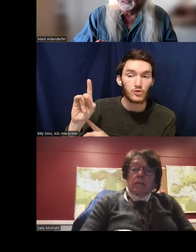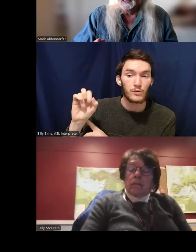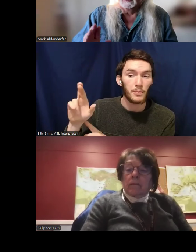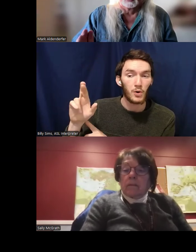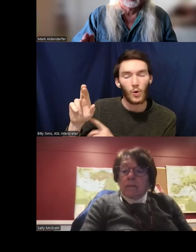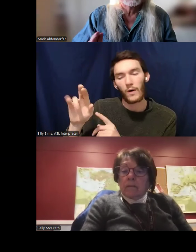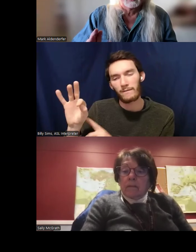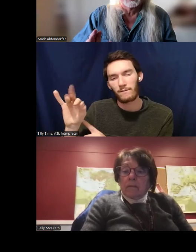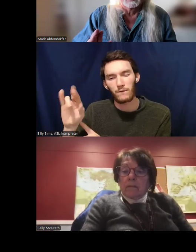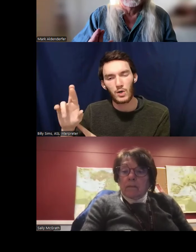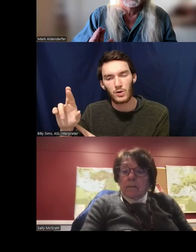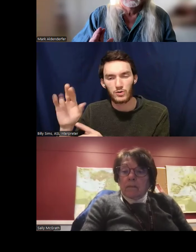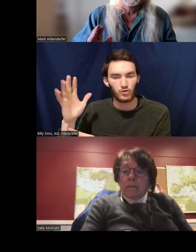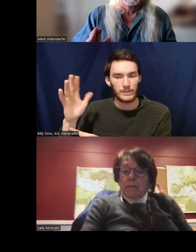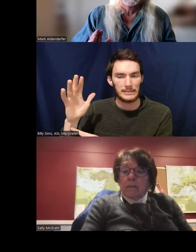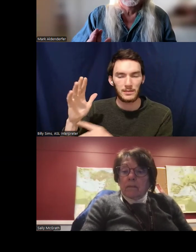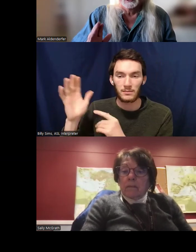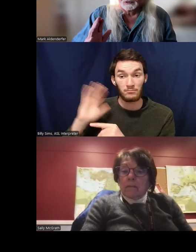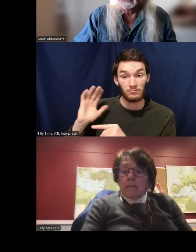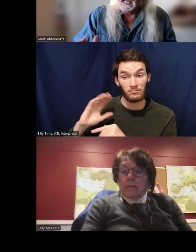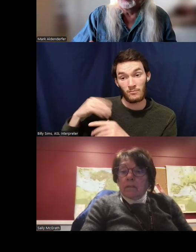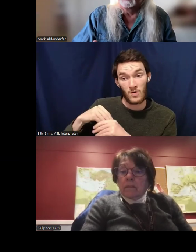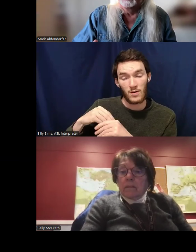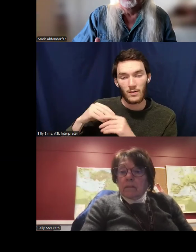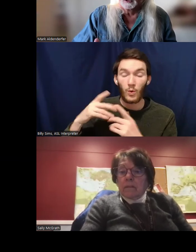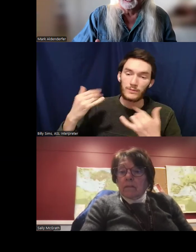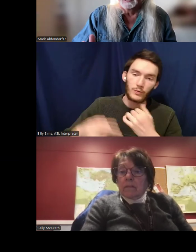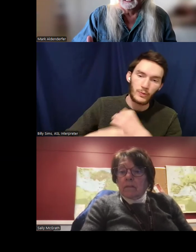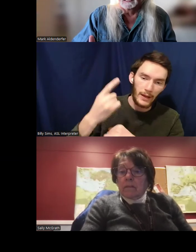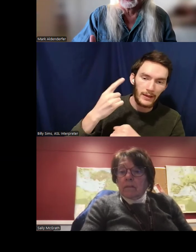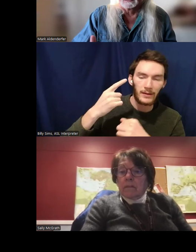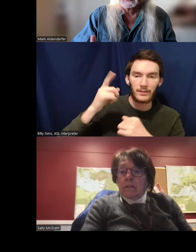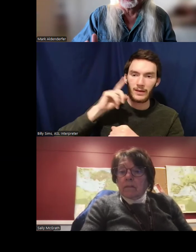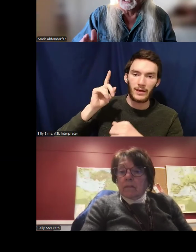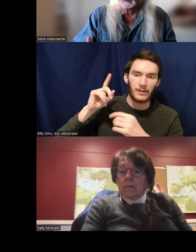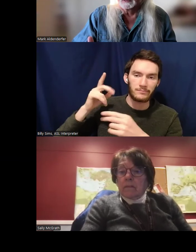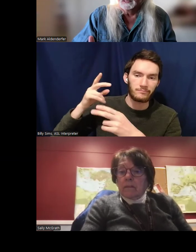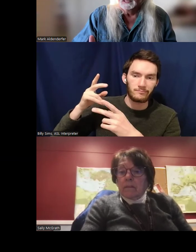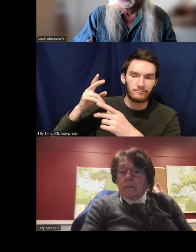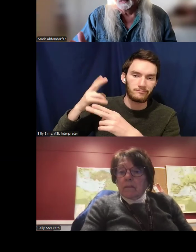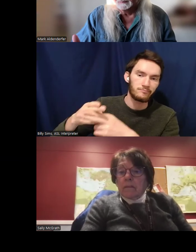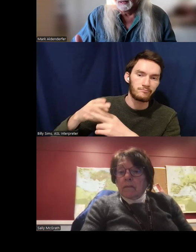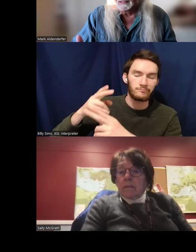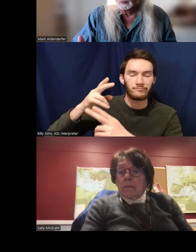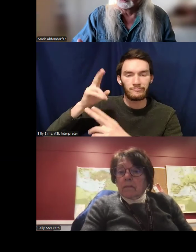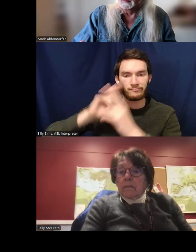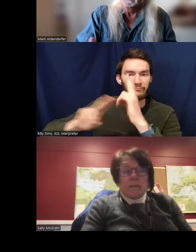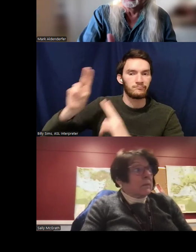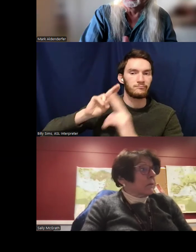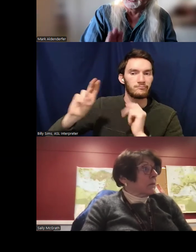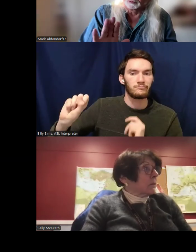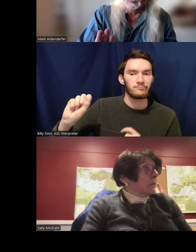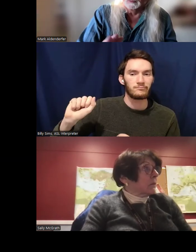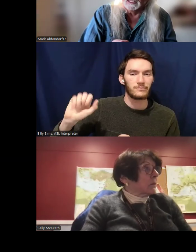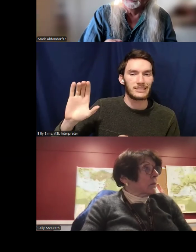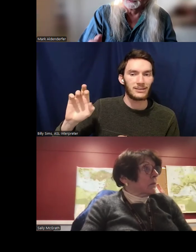firs that were once part of they're today venerated as sacred. Well, in the past, we're believing that